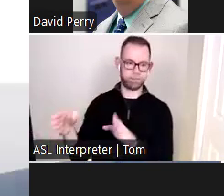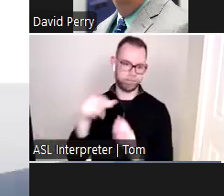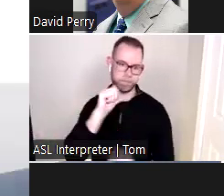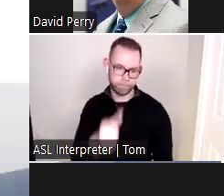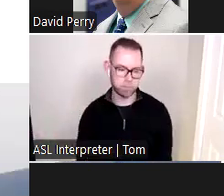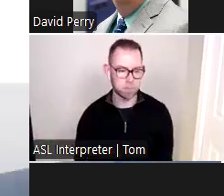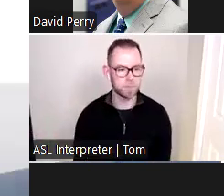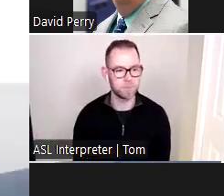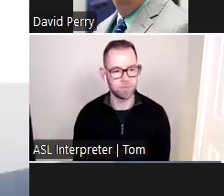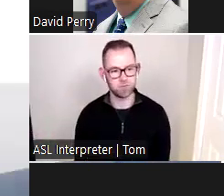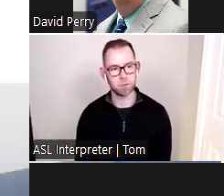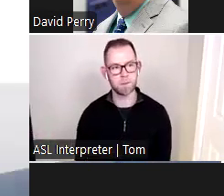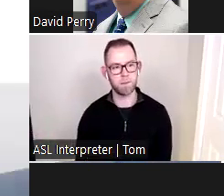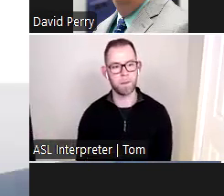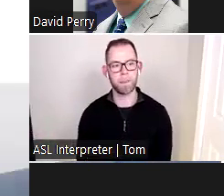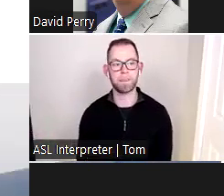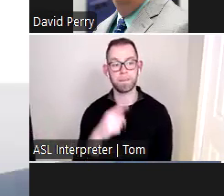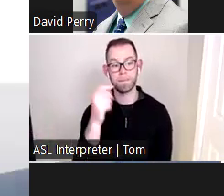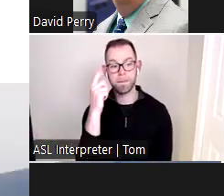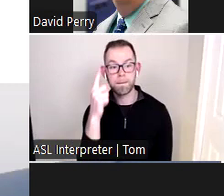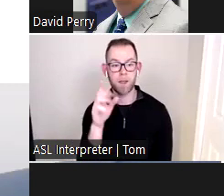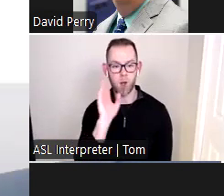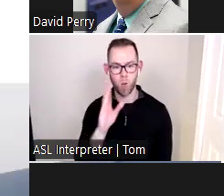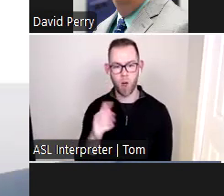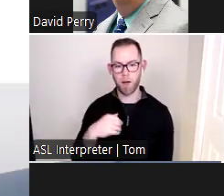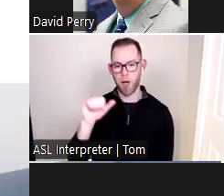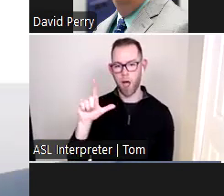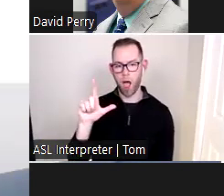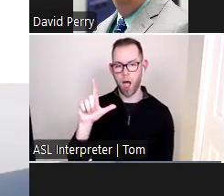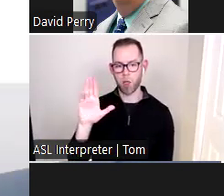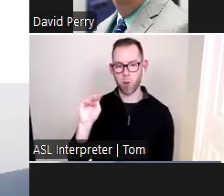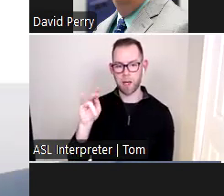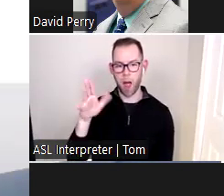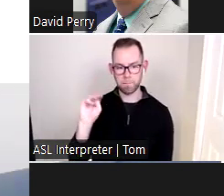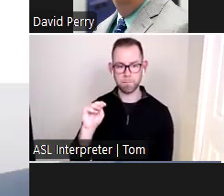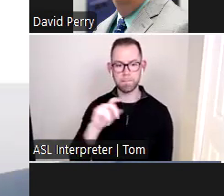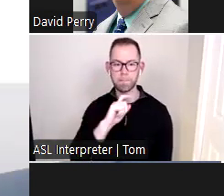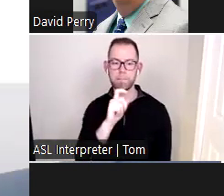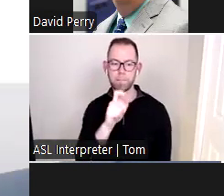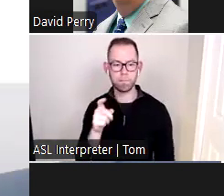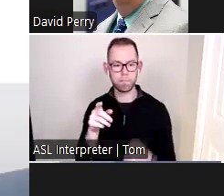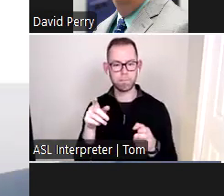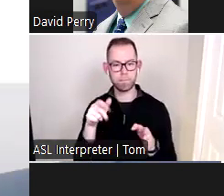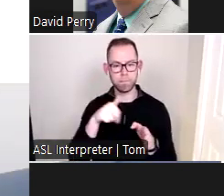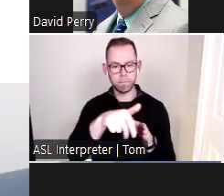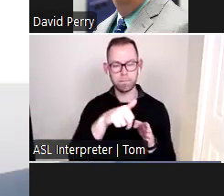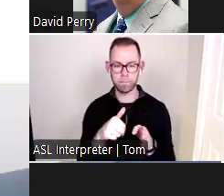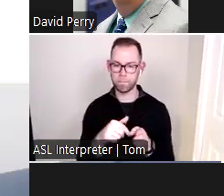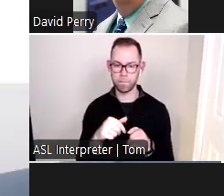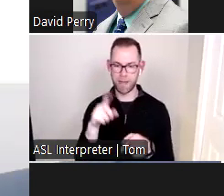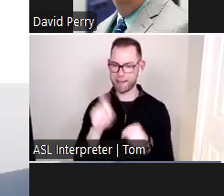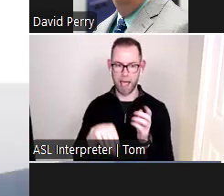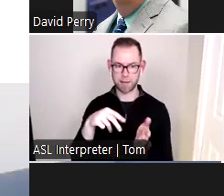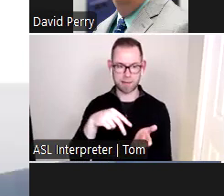For the proposed improvements, we will be having an aluminum gangway, which has a non-slip deck. That will be a